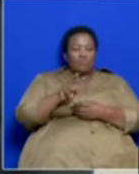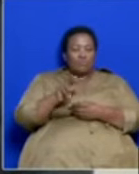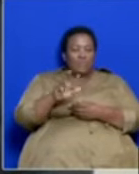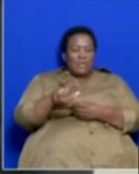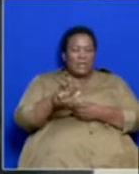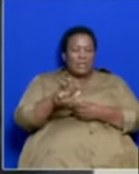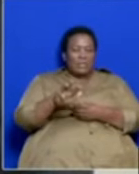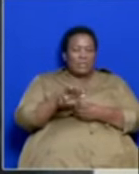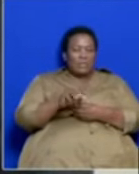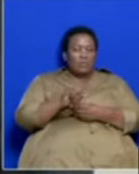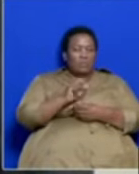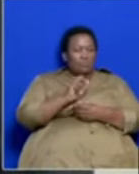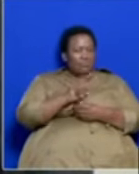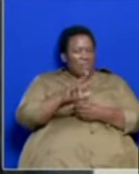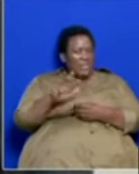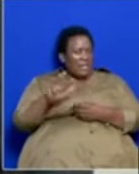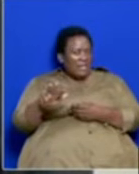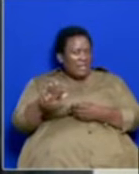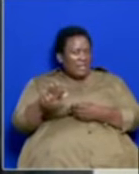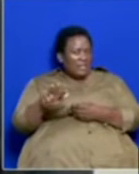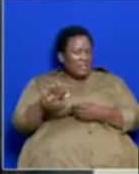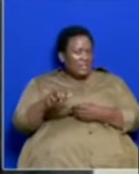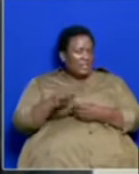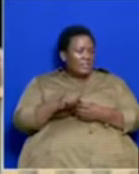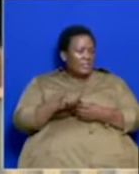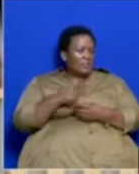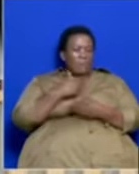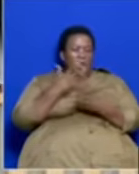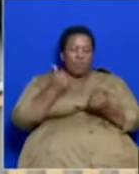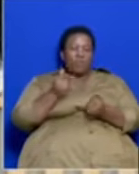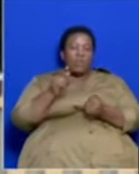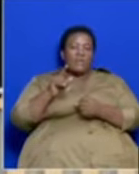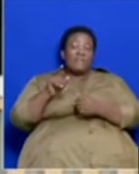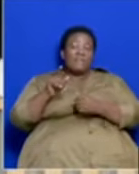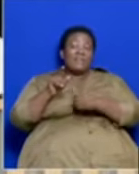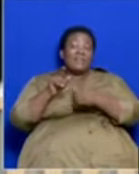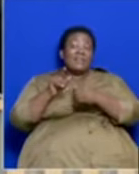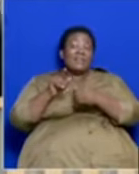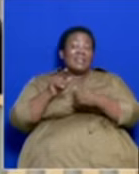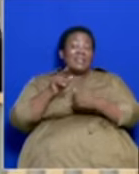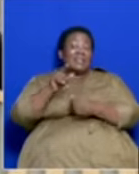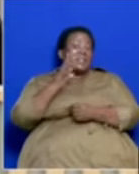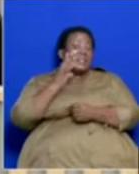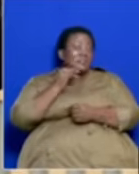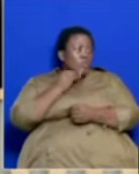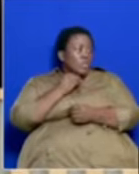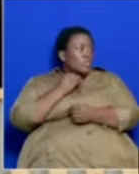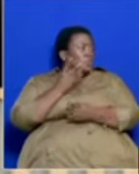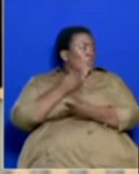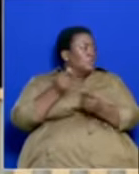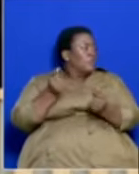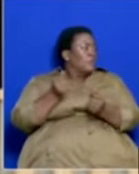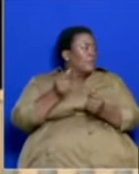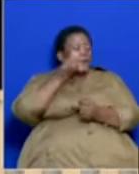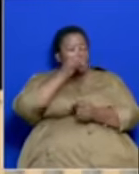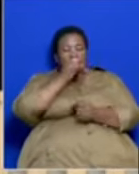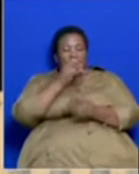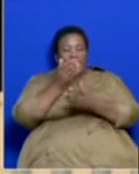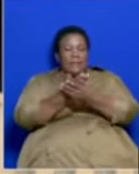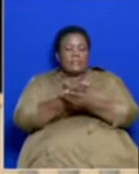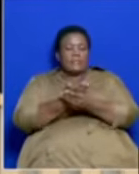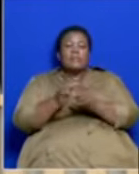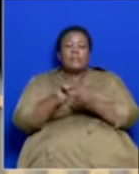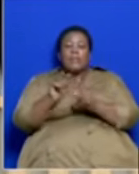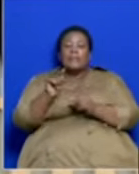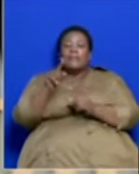I don't know whether it's experience in being arrested or in arresting or solving criminal cases, but that is to be found in